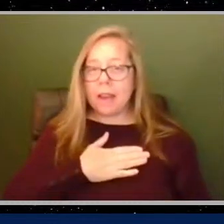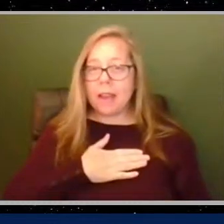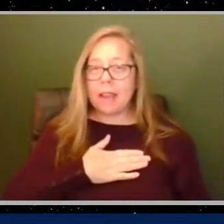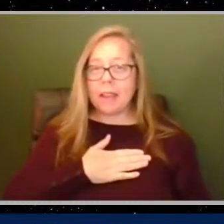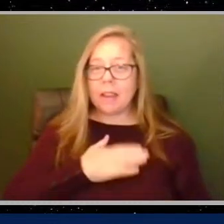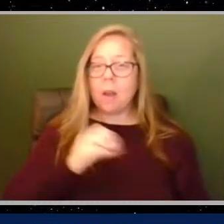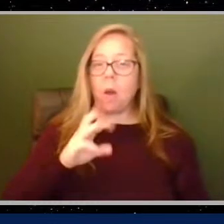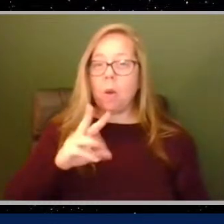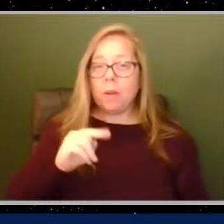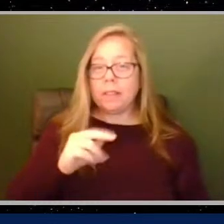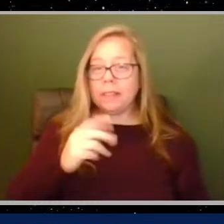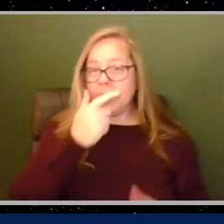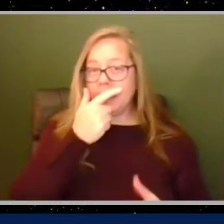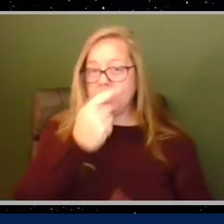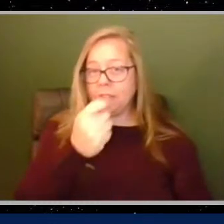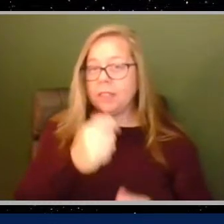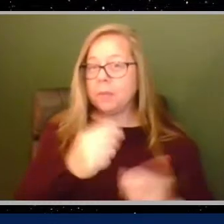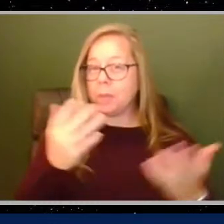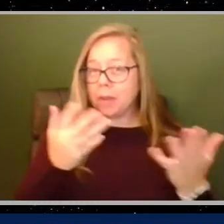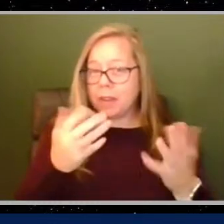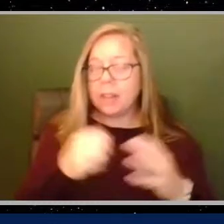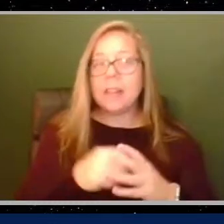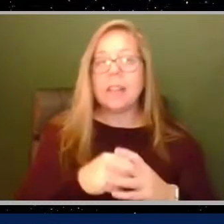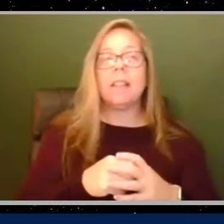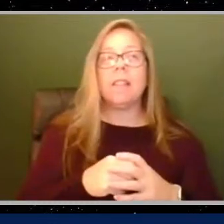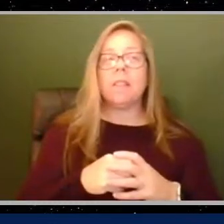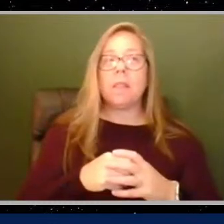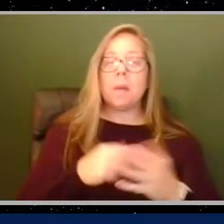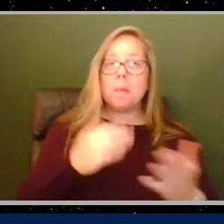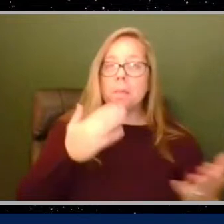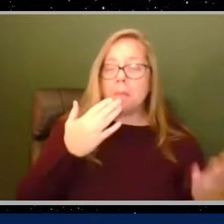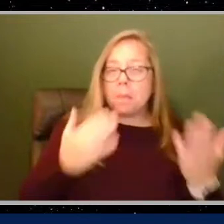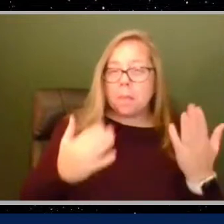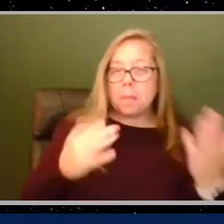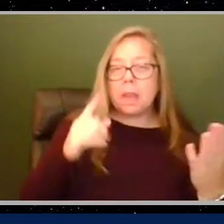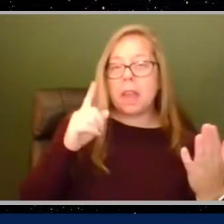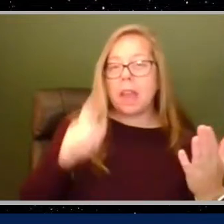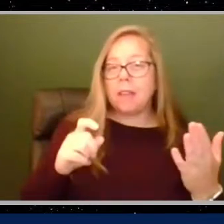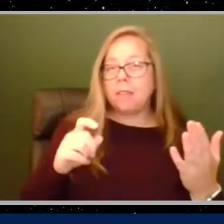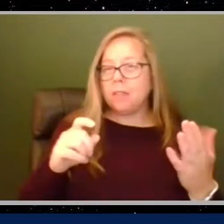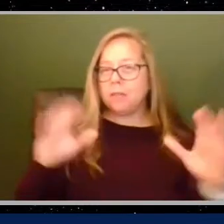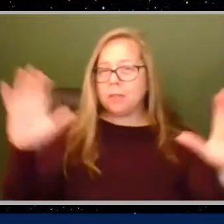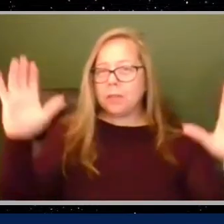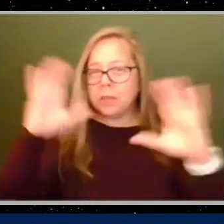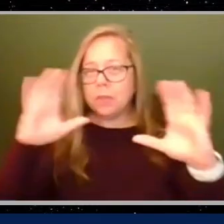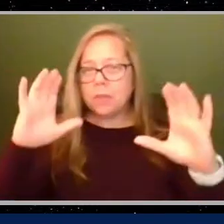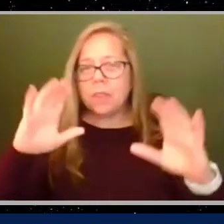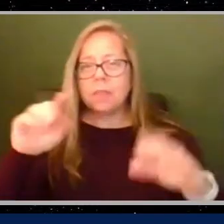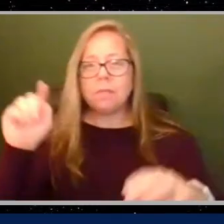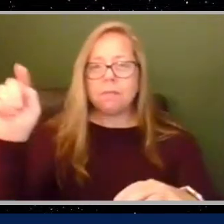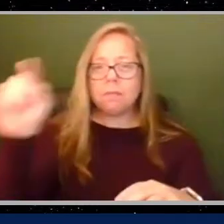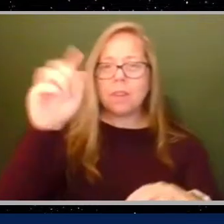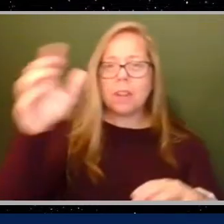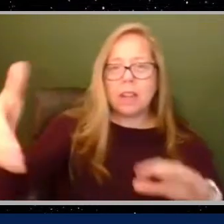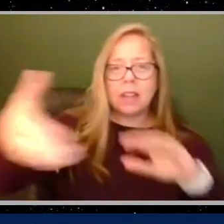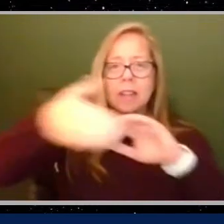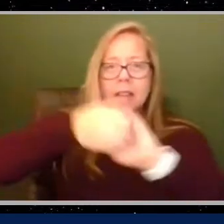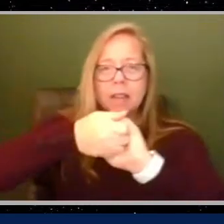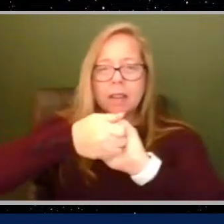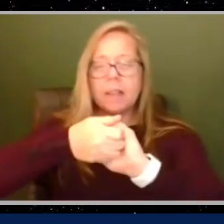think, in this scenario that we may have to look to other, partners like, our commercial flight,